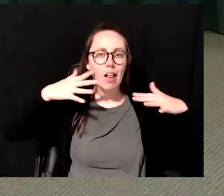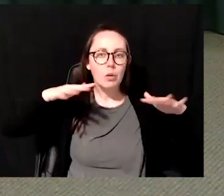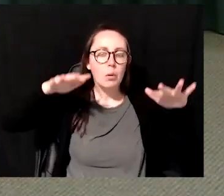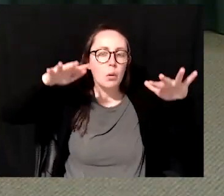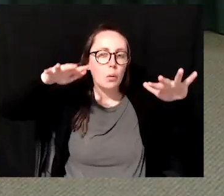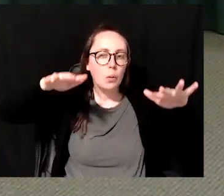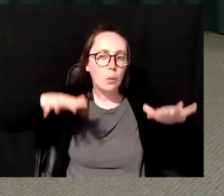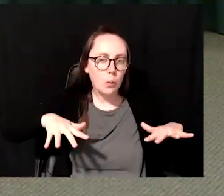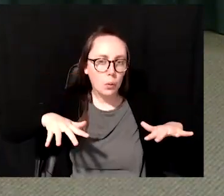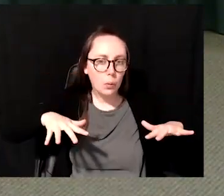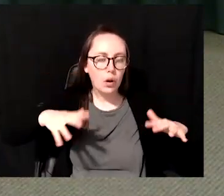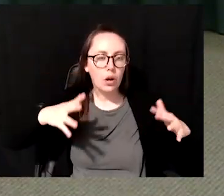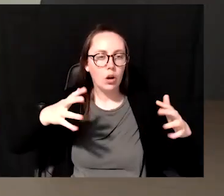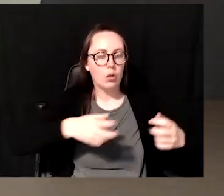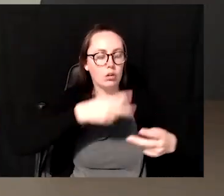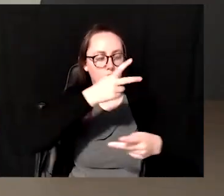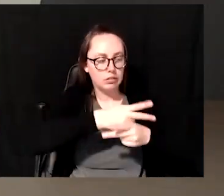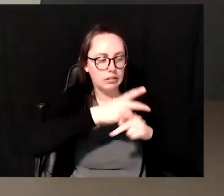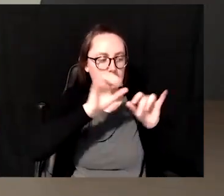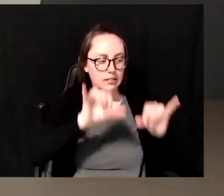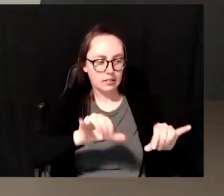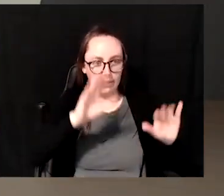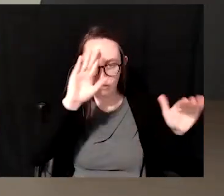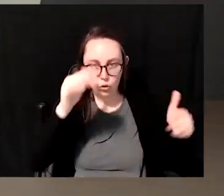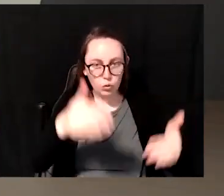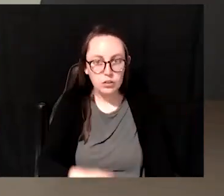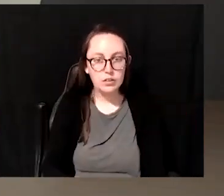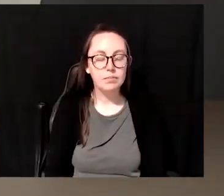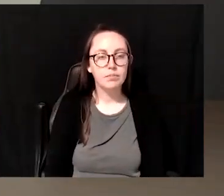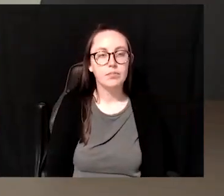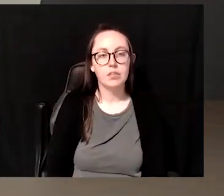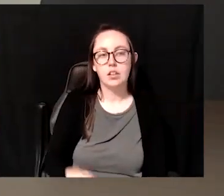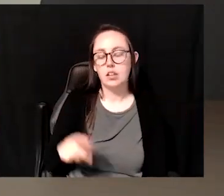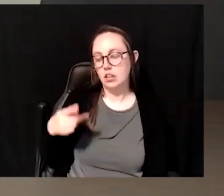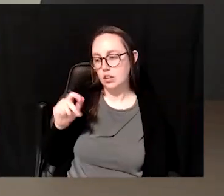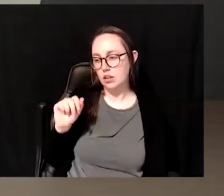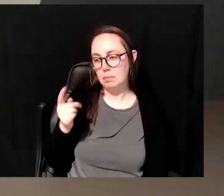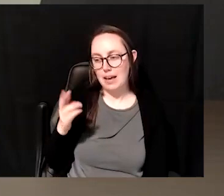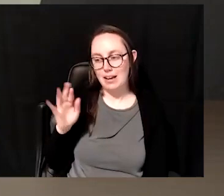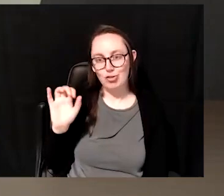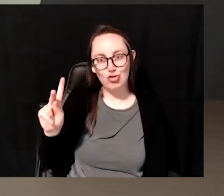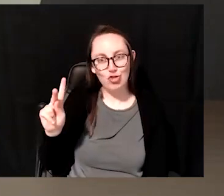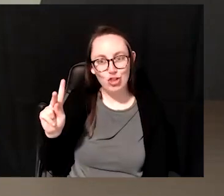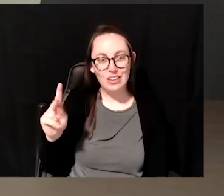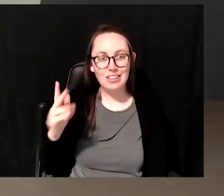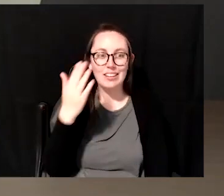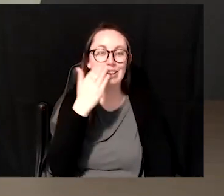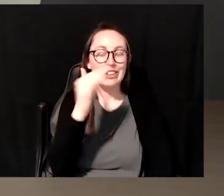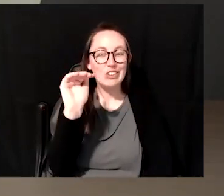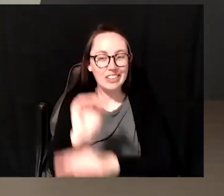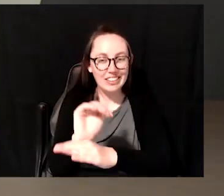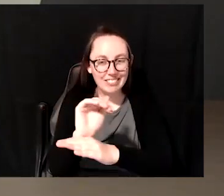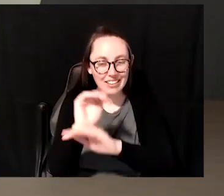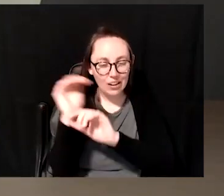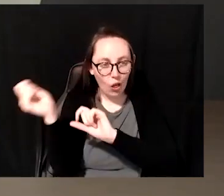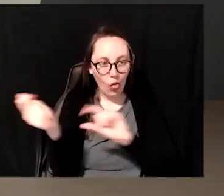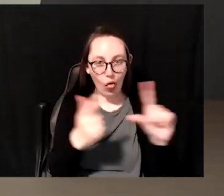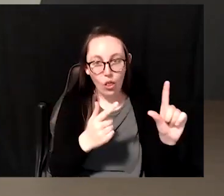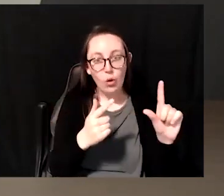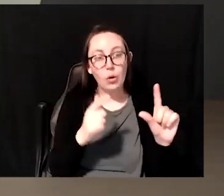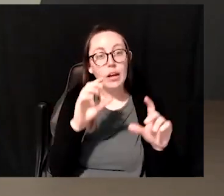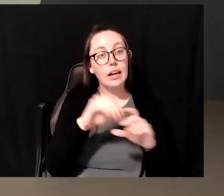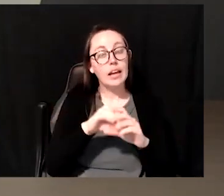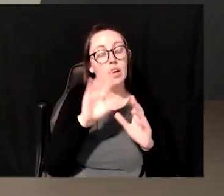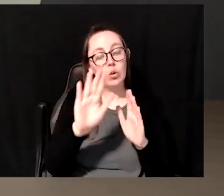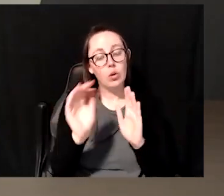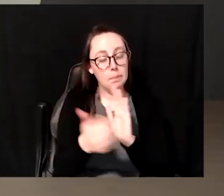so that we can keep on this item go ahead Patrick I apologize good evening everybody good evening so uh in your in your packet was a